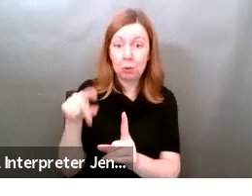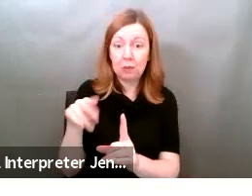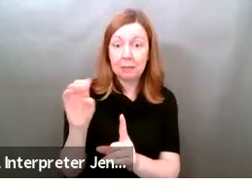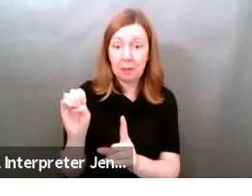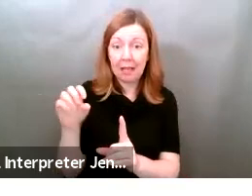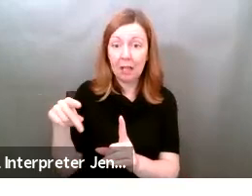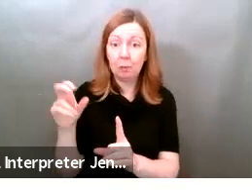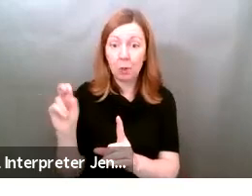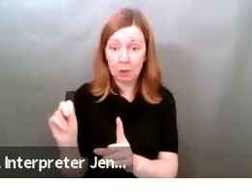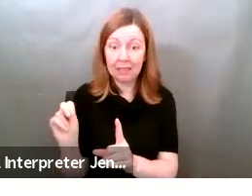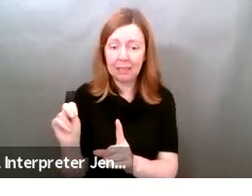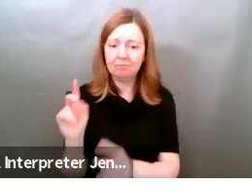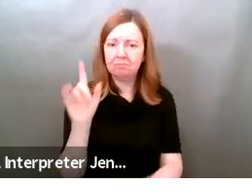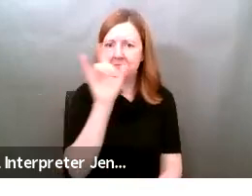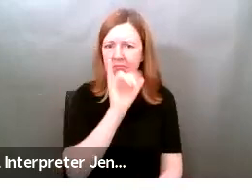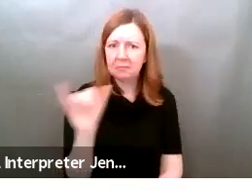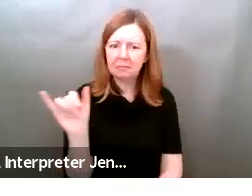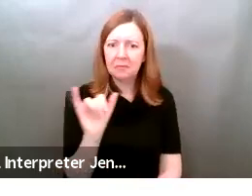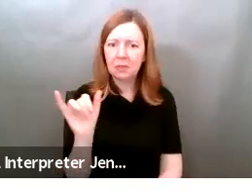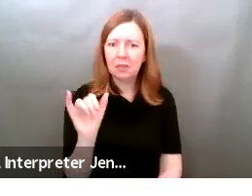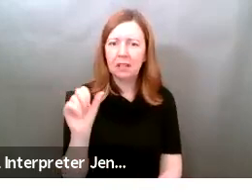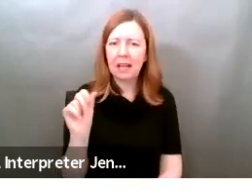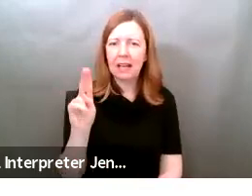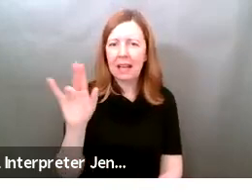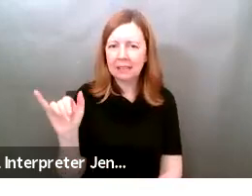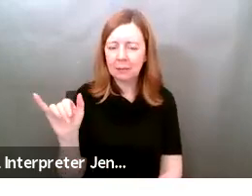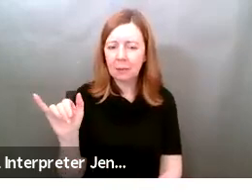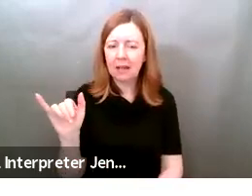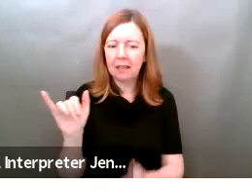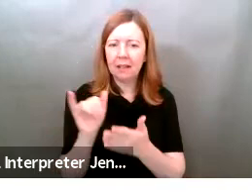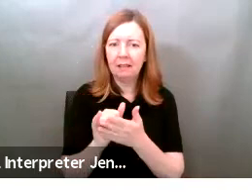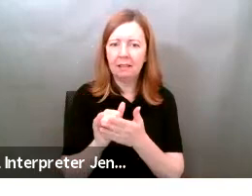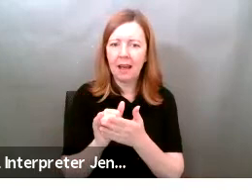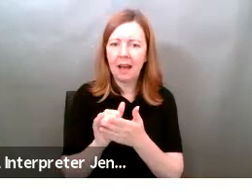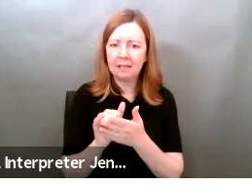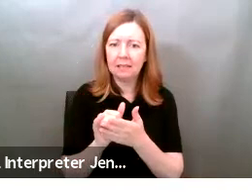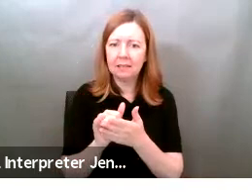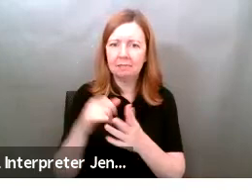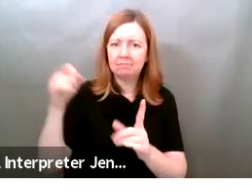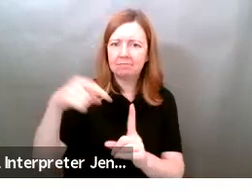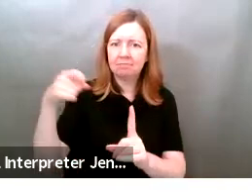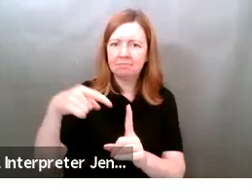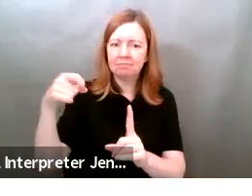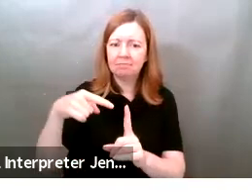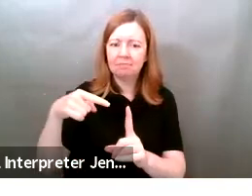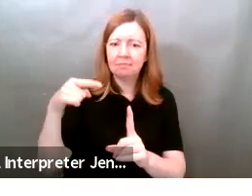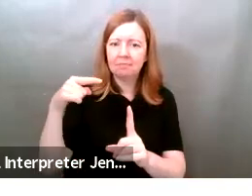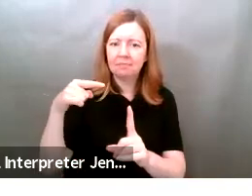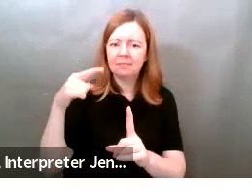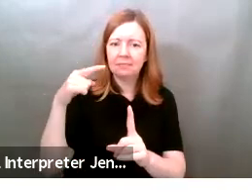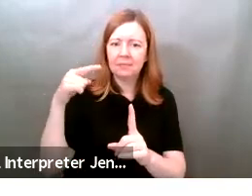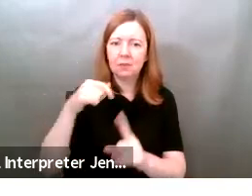of COVID looked a lot like the antibodies that can get triggered to